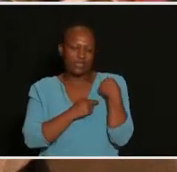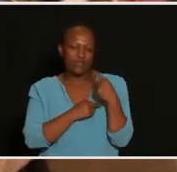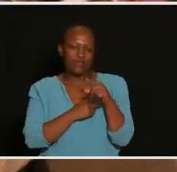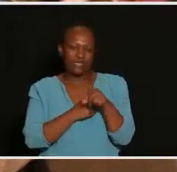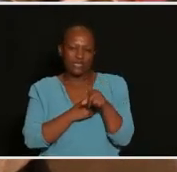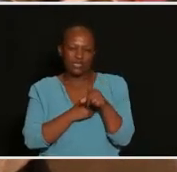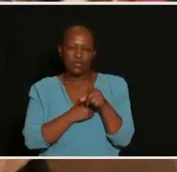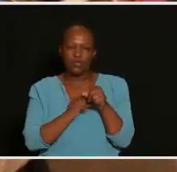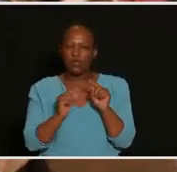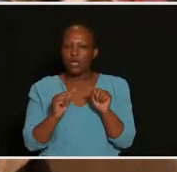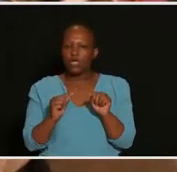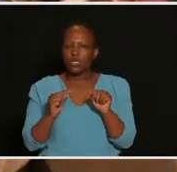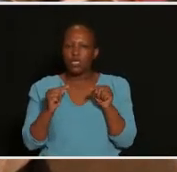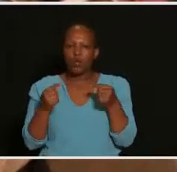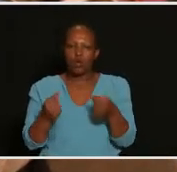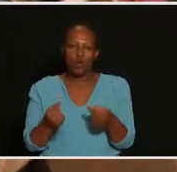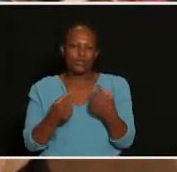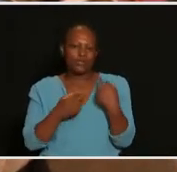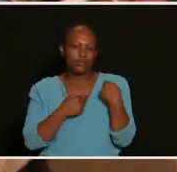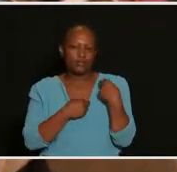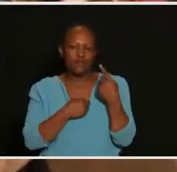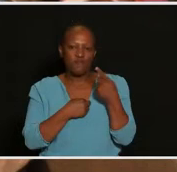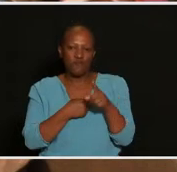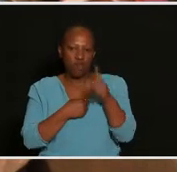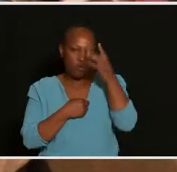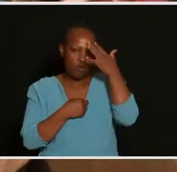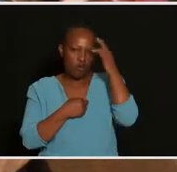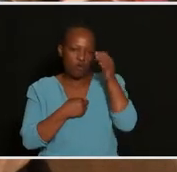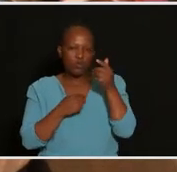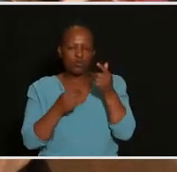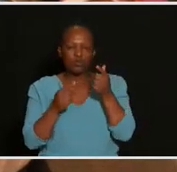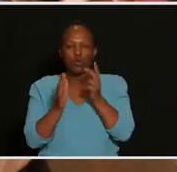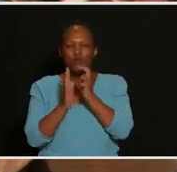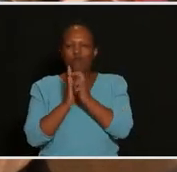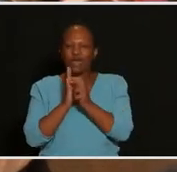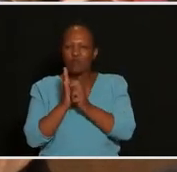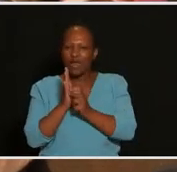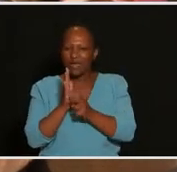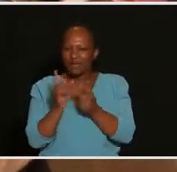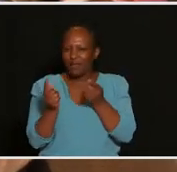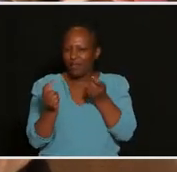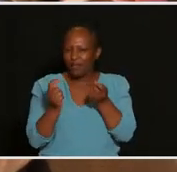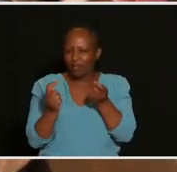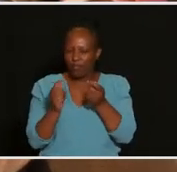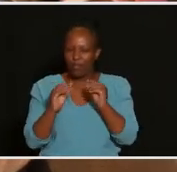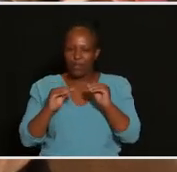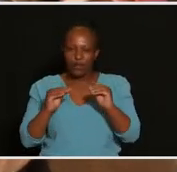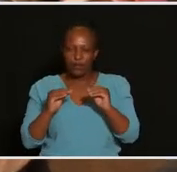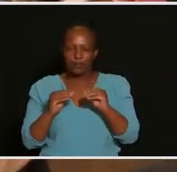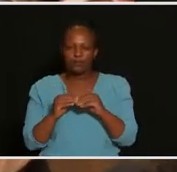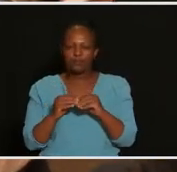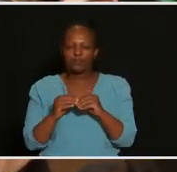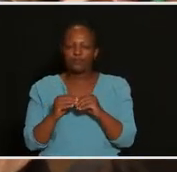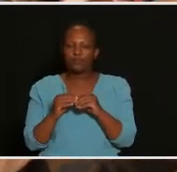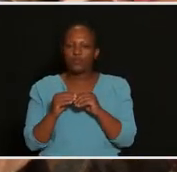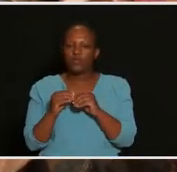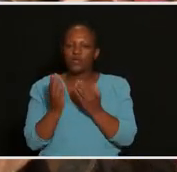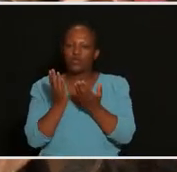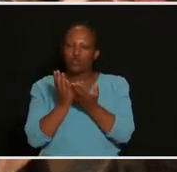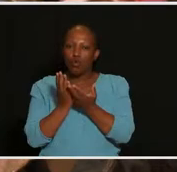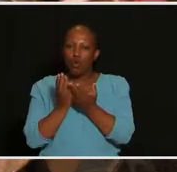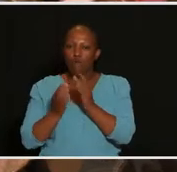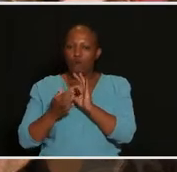it should not be the responsibility of the state to regulate education homeschooling allows for Christian